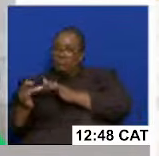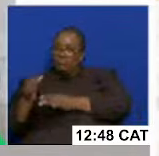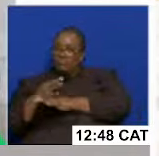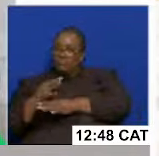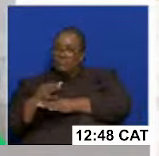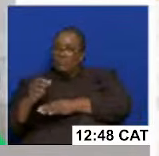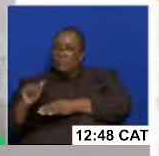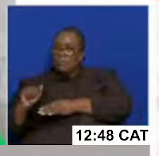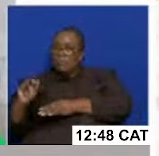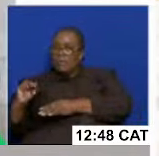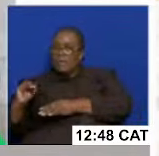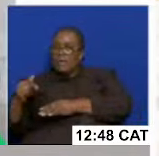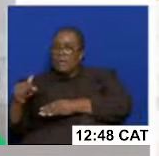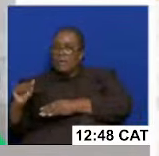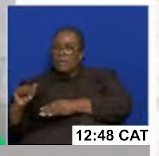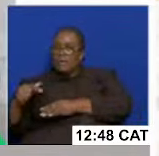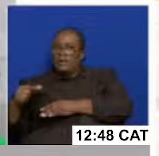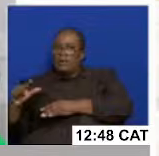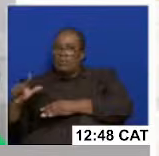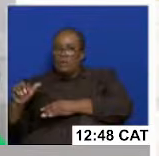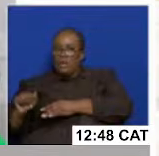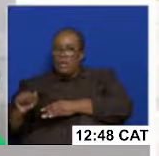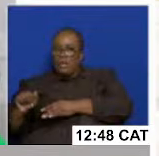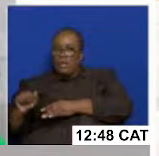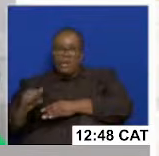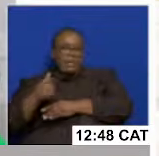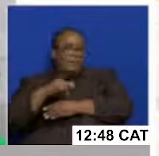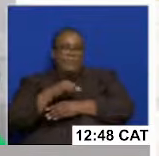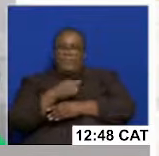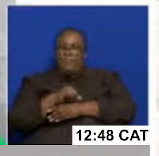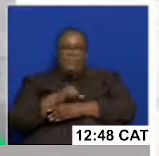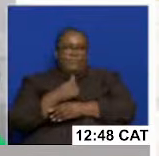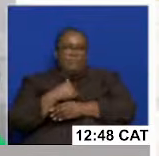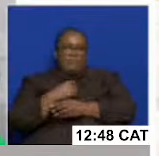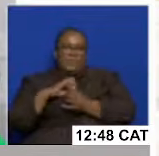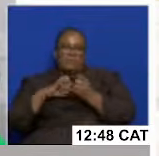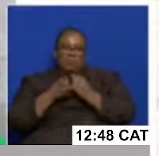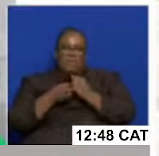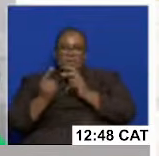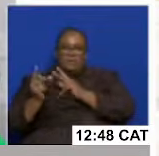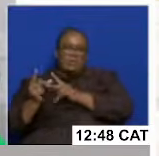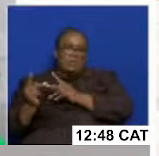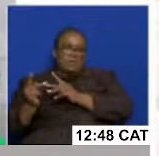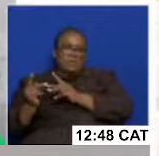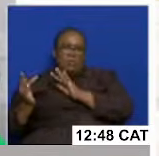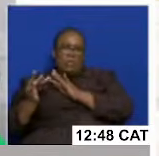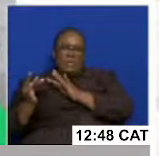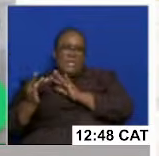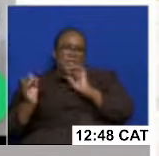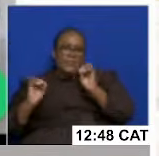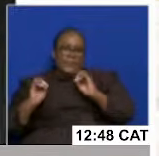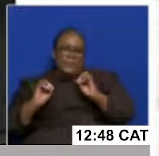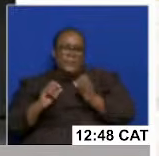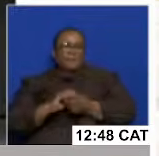No. No, I didn't. If we flip over the page to page 8,